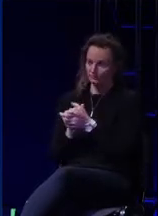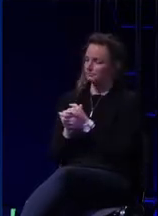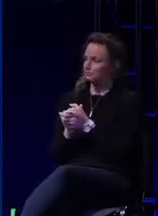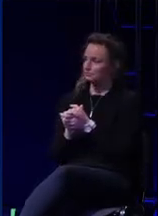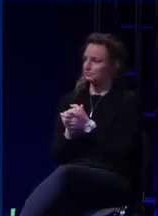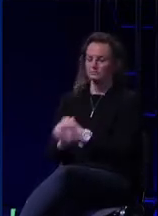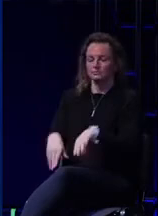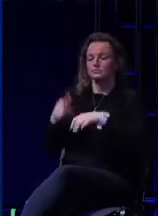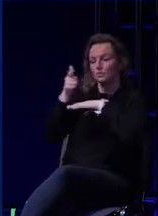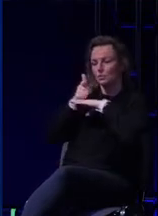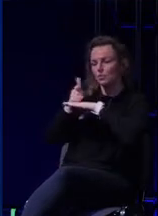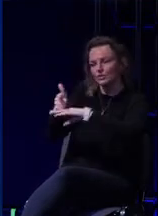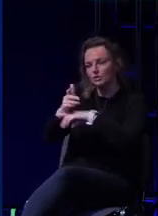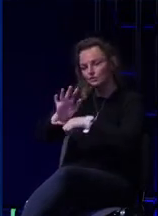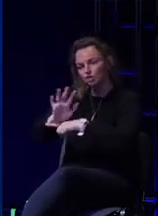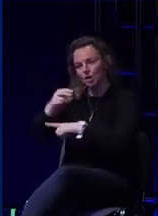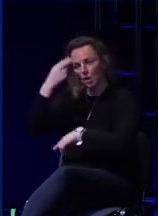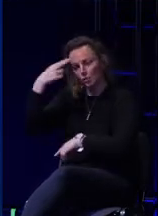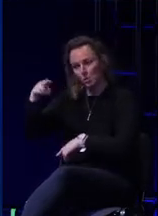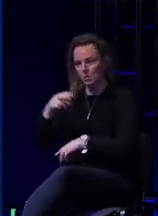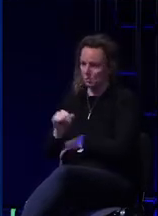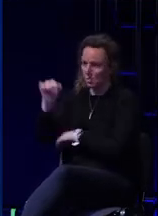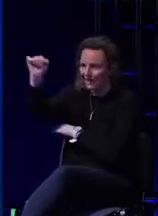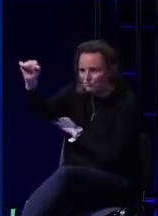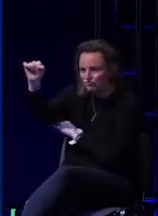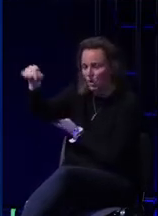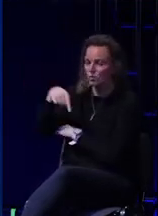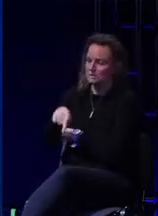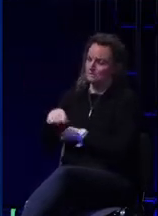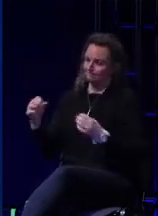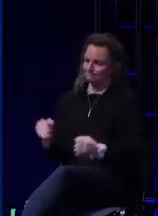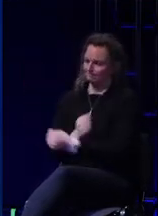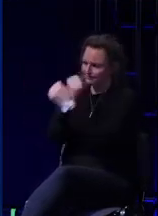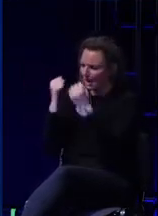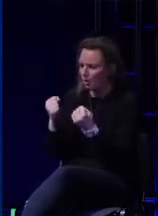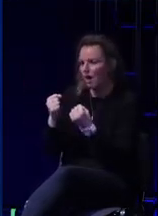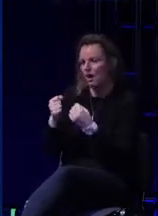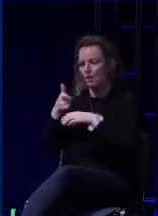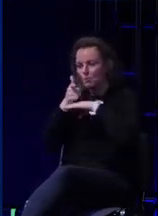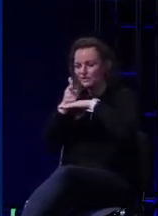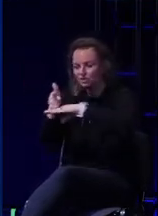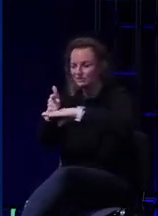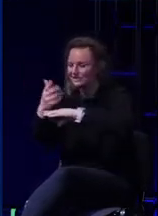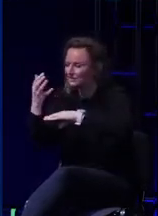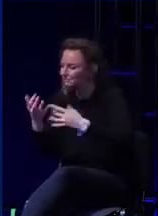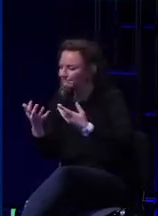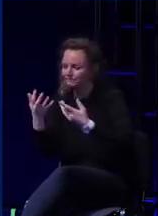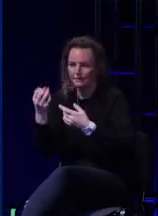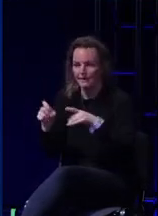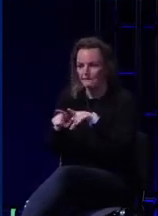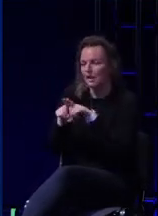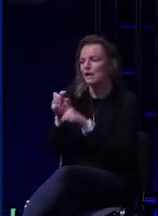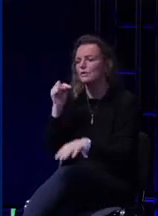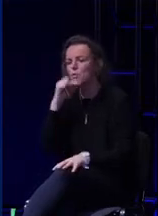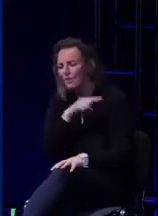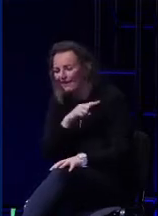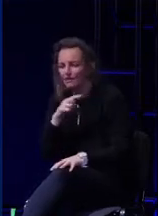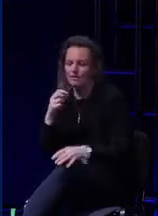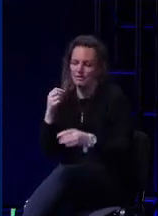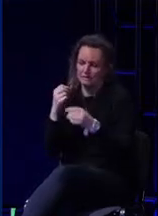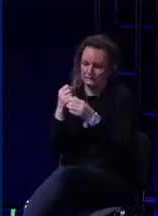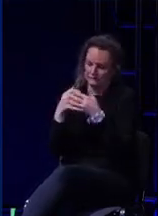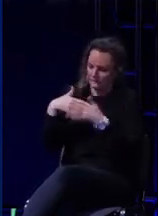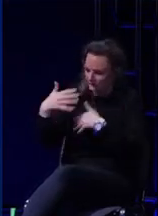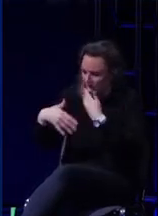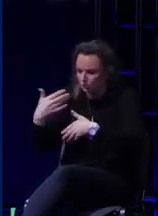and we shot it all on these Kawa lenses, which are the most bendiest, weird, have all sorts of things going wrong with them, but it looks